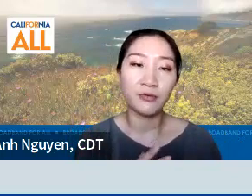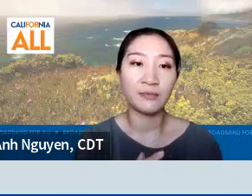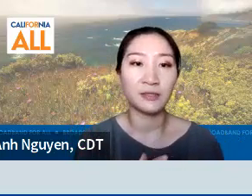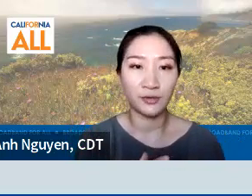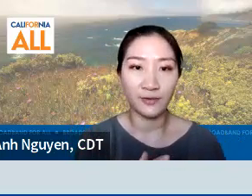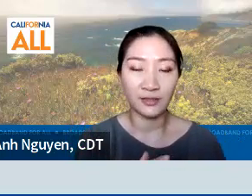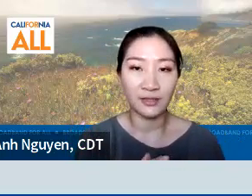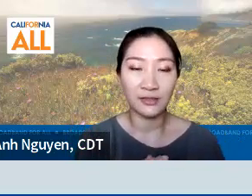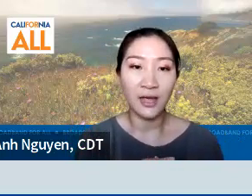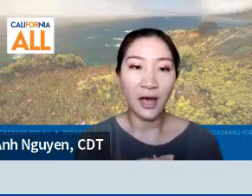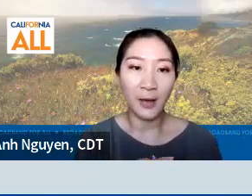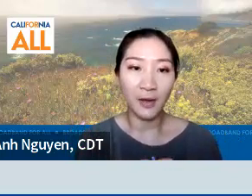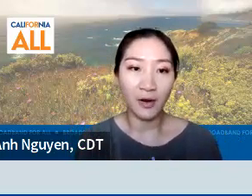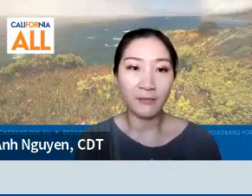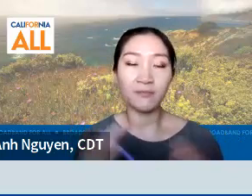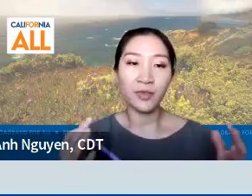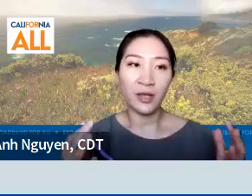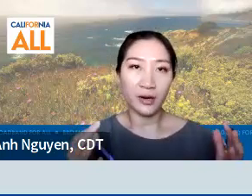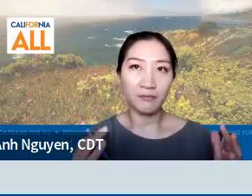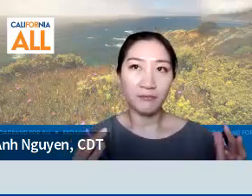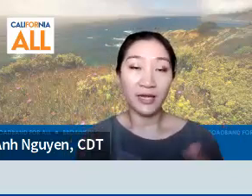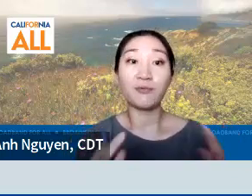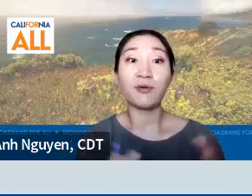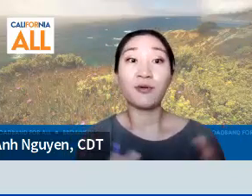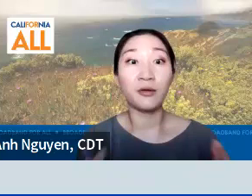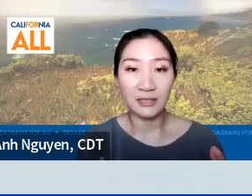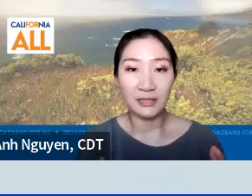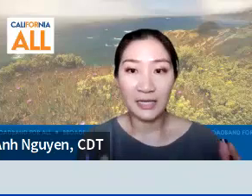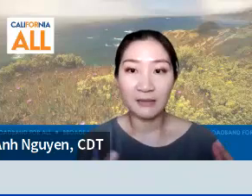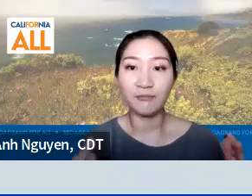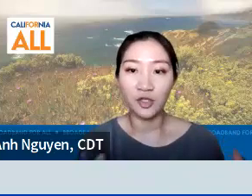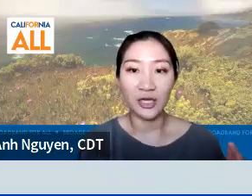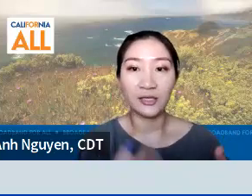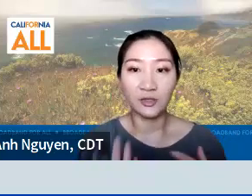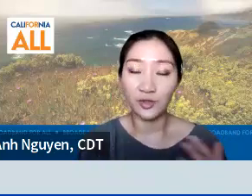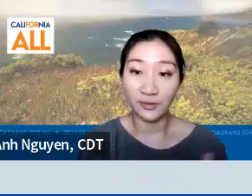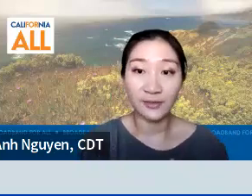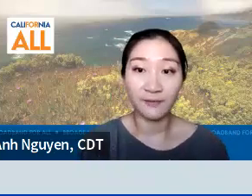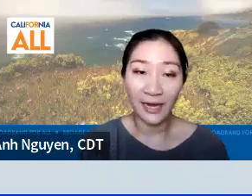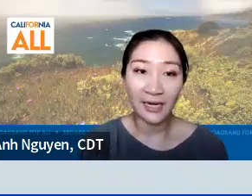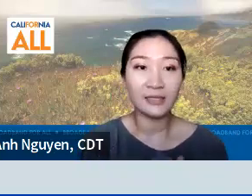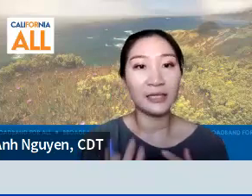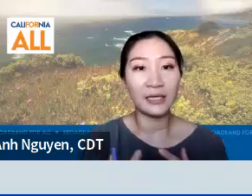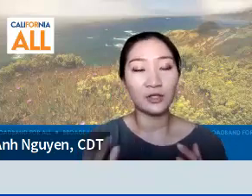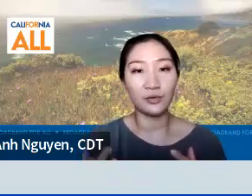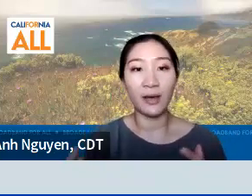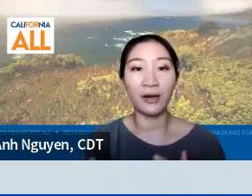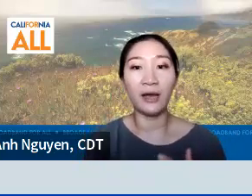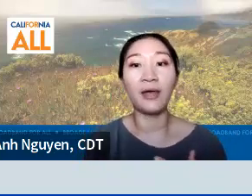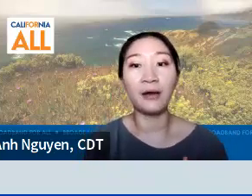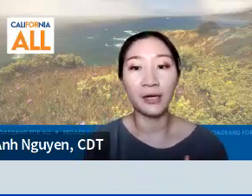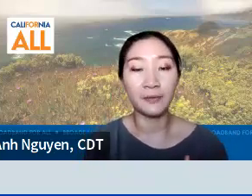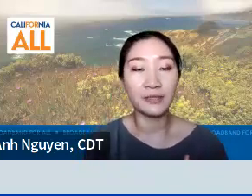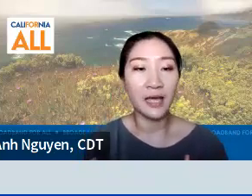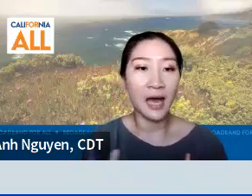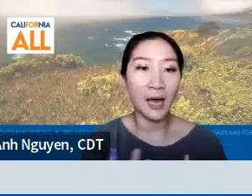of programs and services are making progress in bridging the digital divide, leading to better